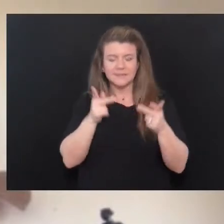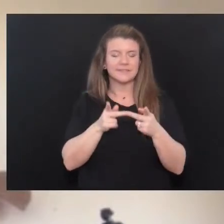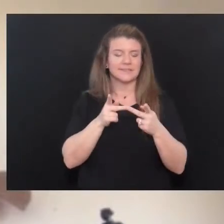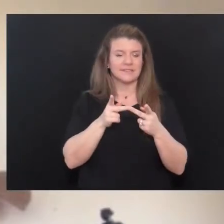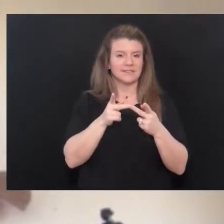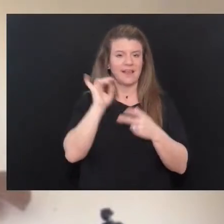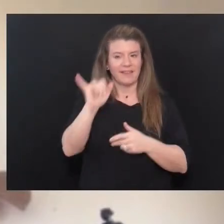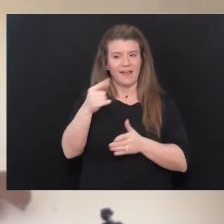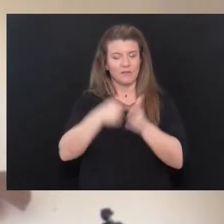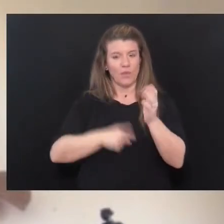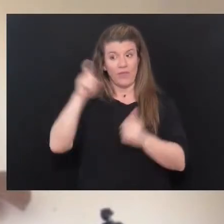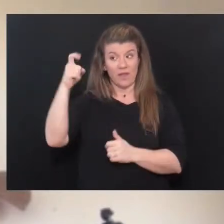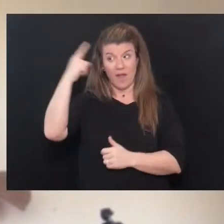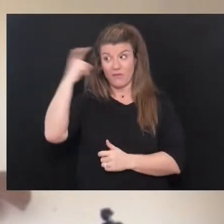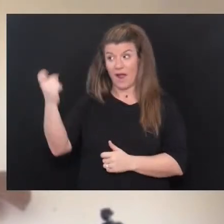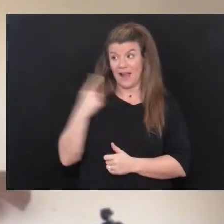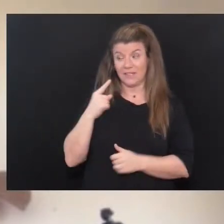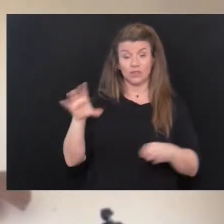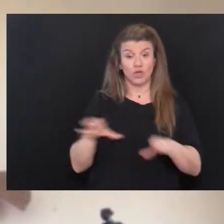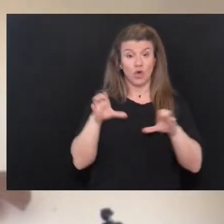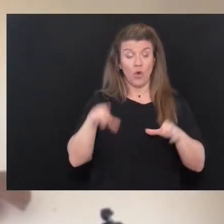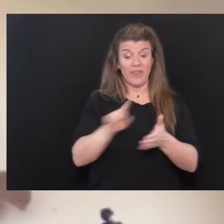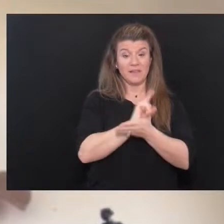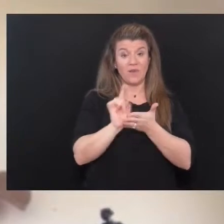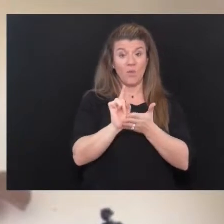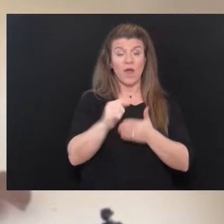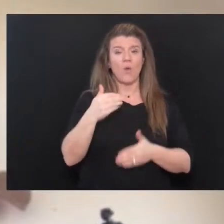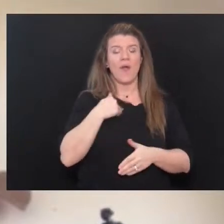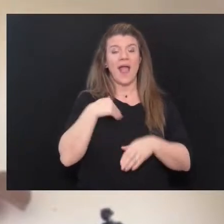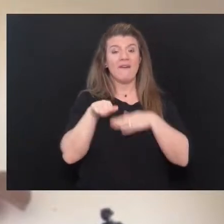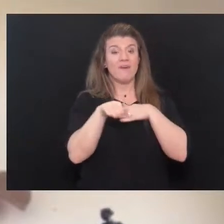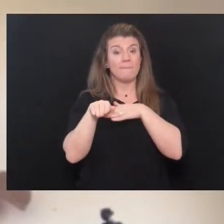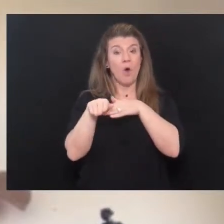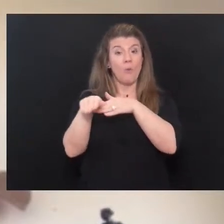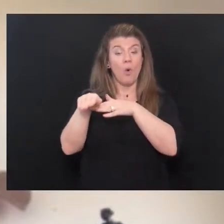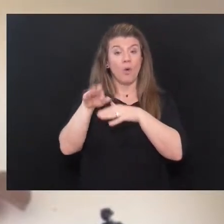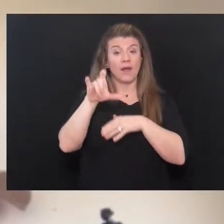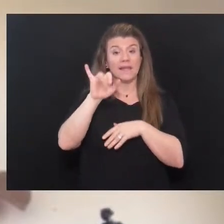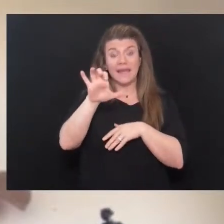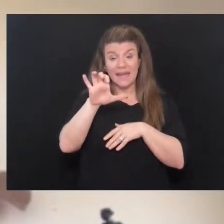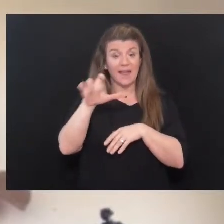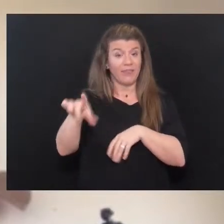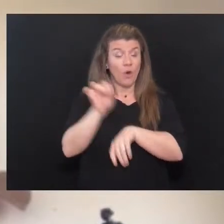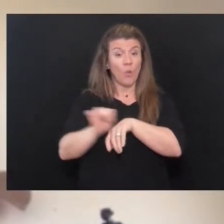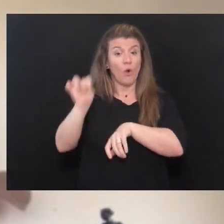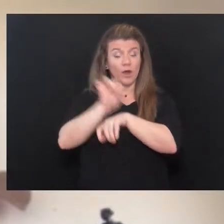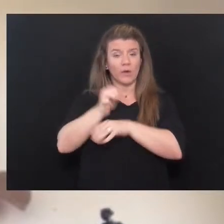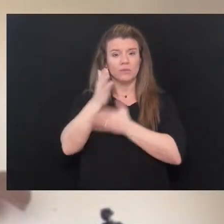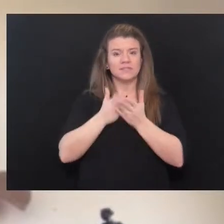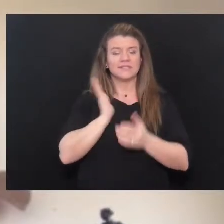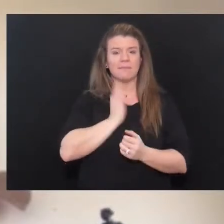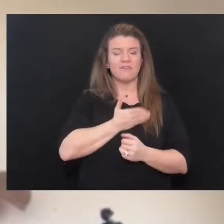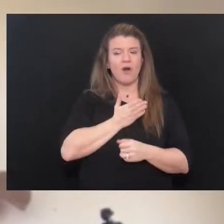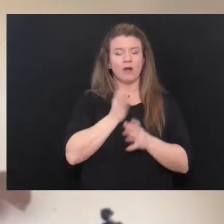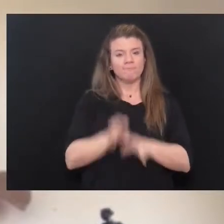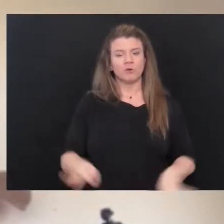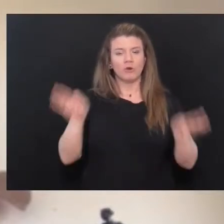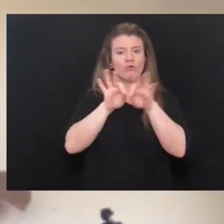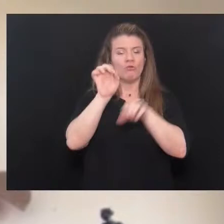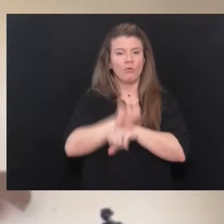us to do. This week, we have mobile clinics that are working with some of our critical